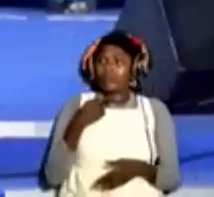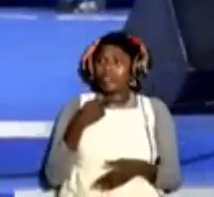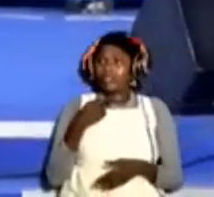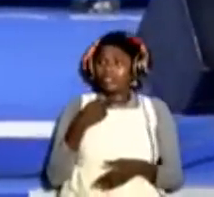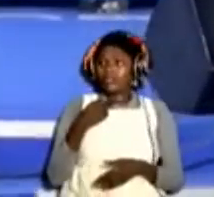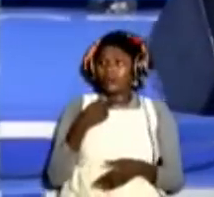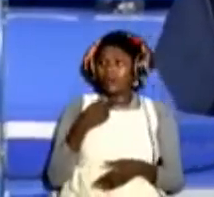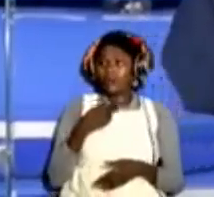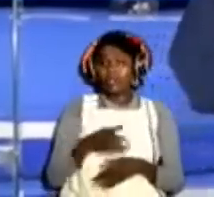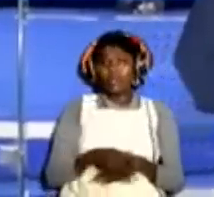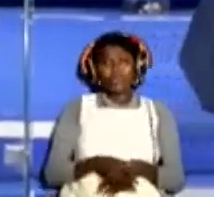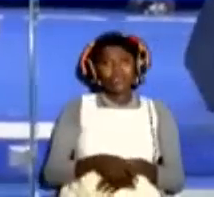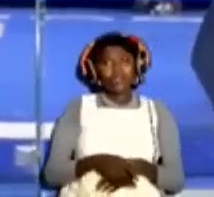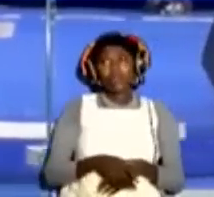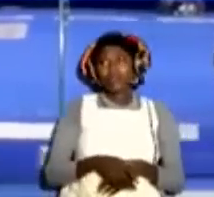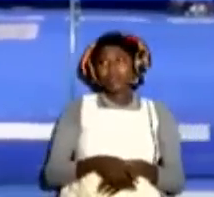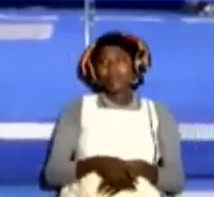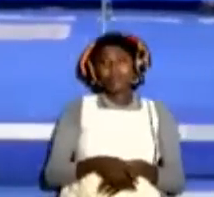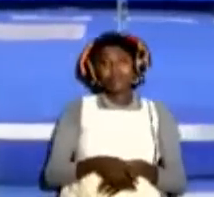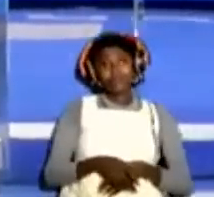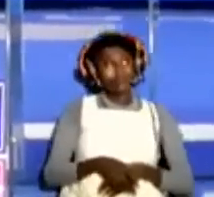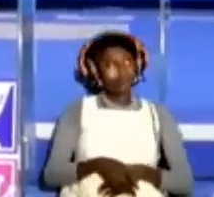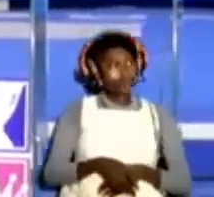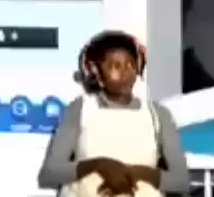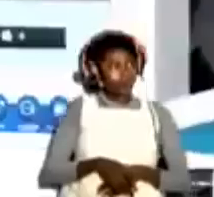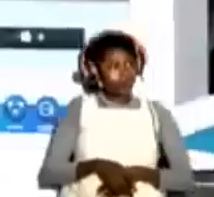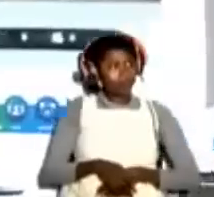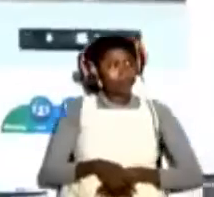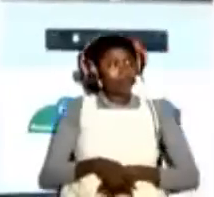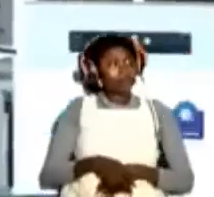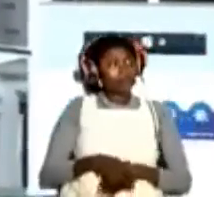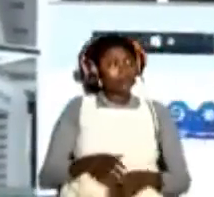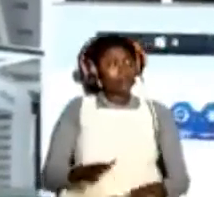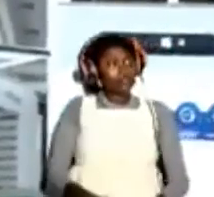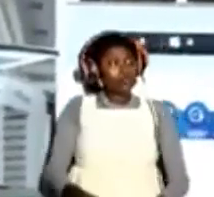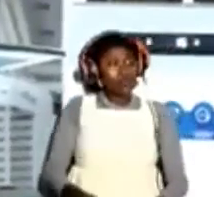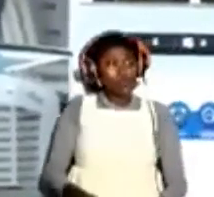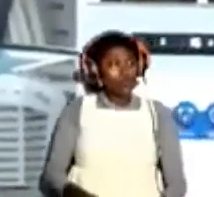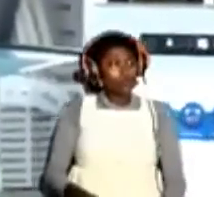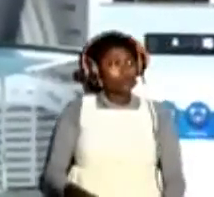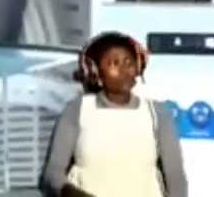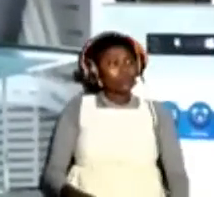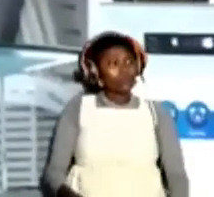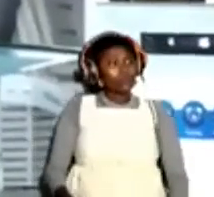And a man just wore one dress that is flashy and it's wonderful.